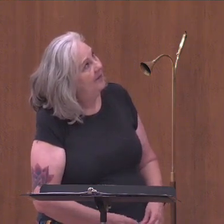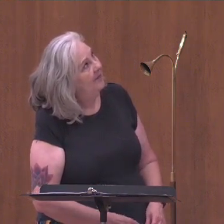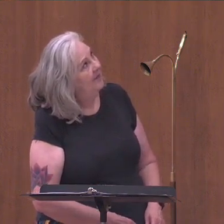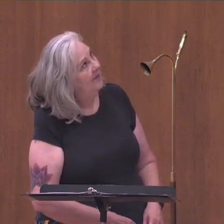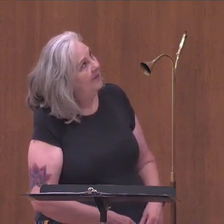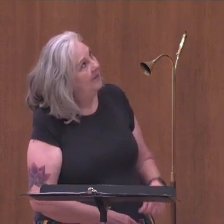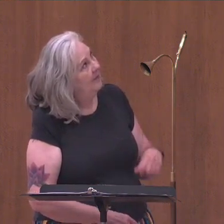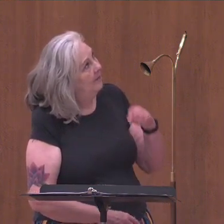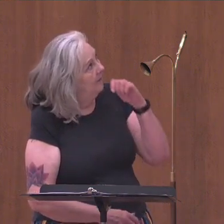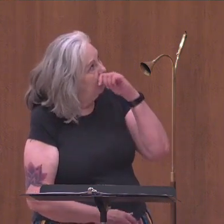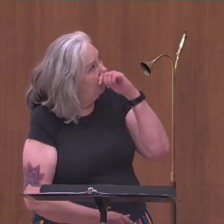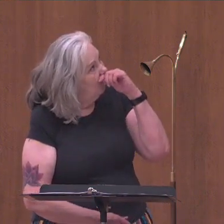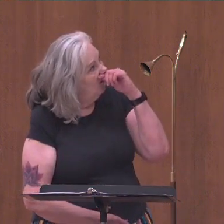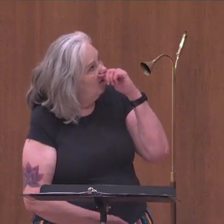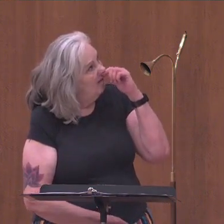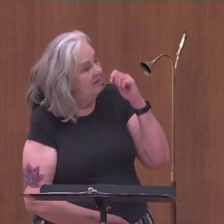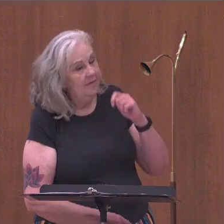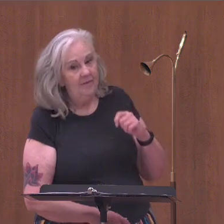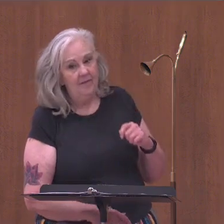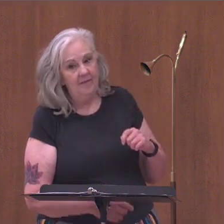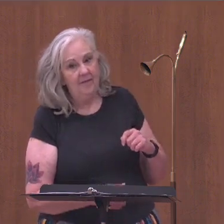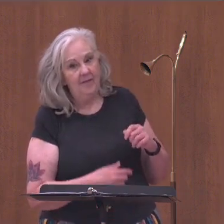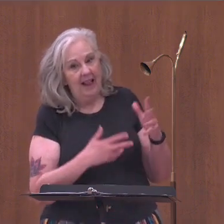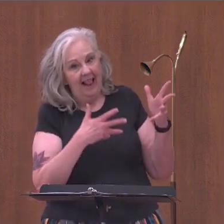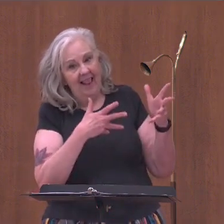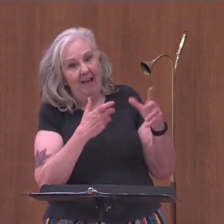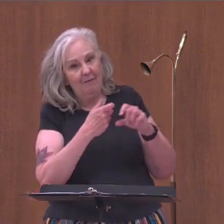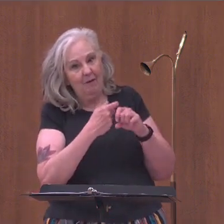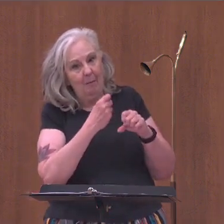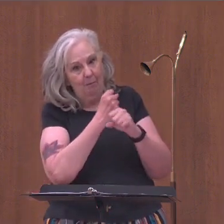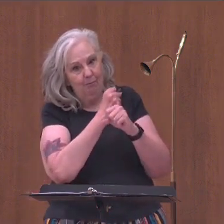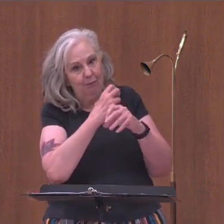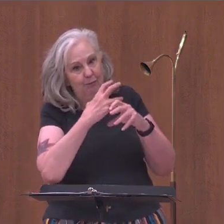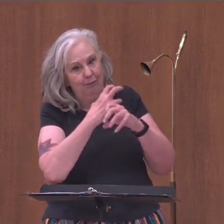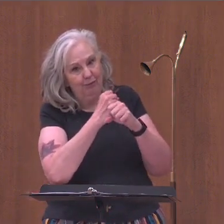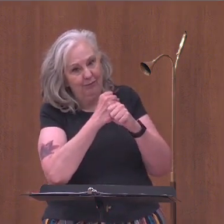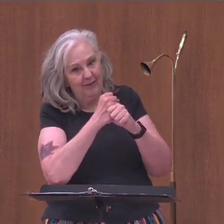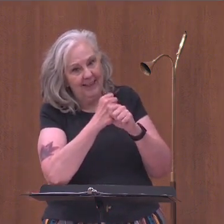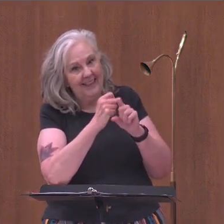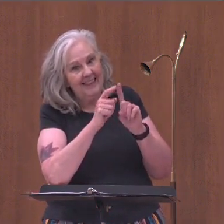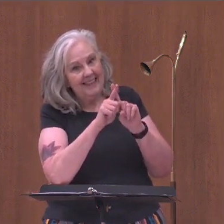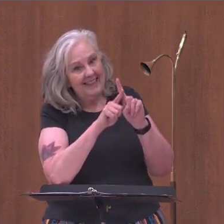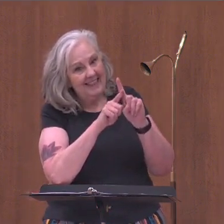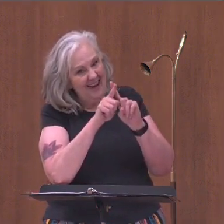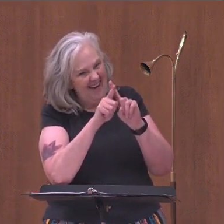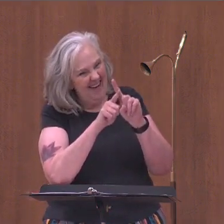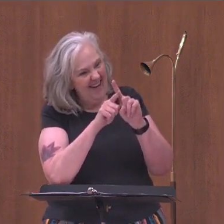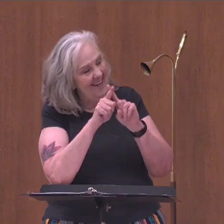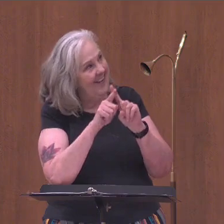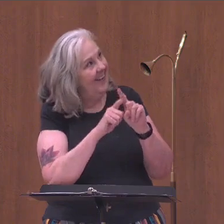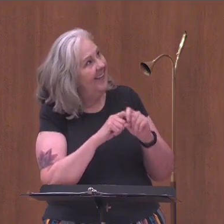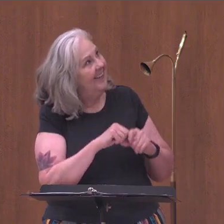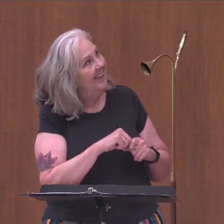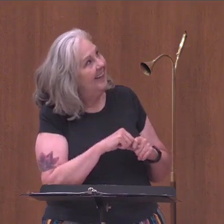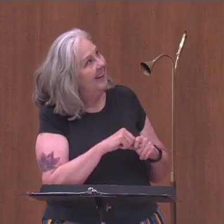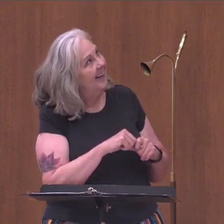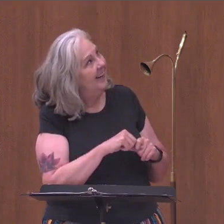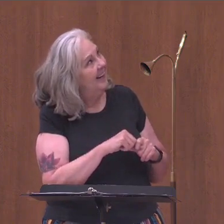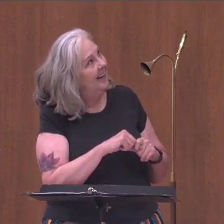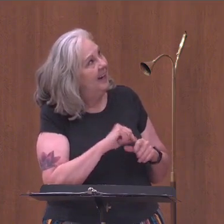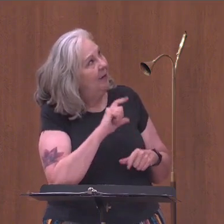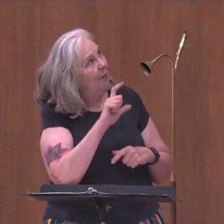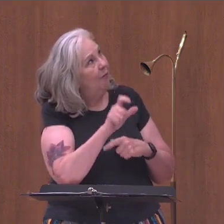an exploded star. And lastly, we have what's called a